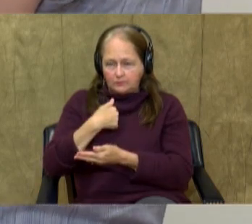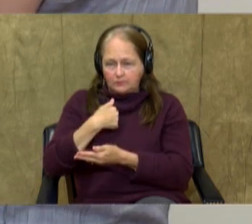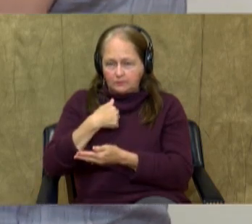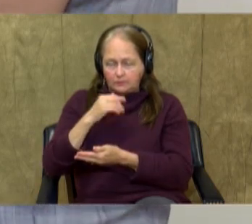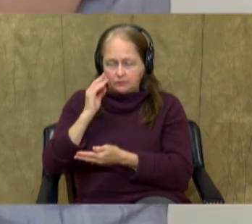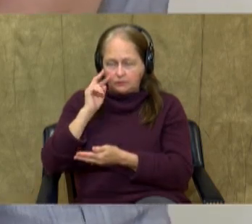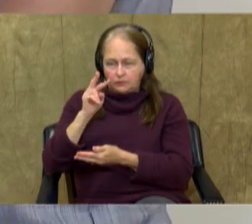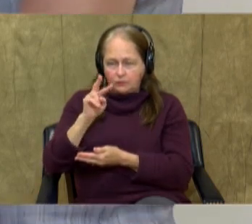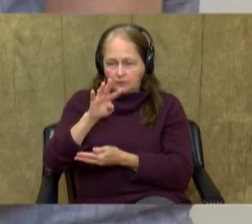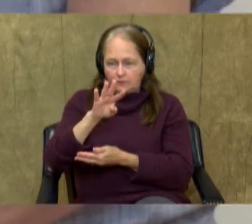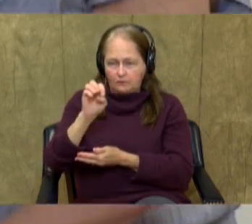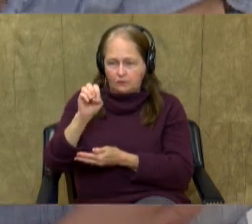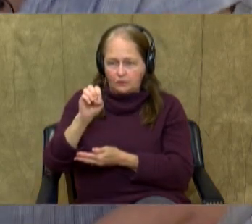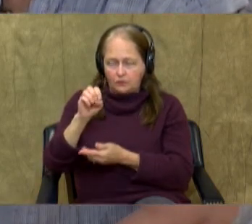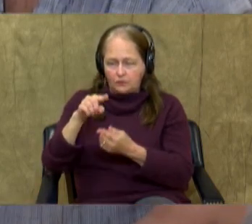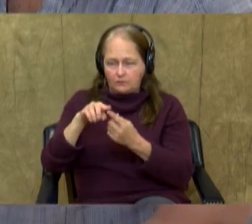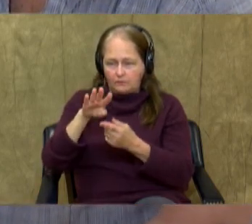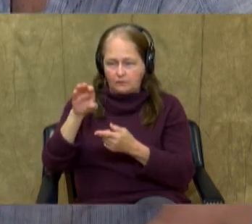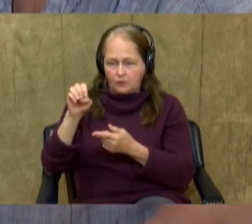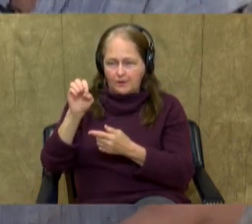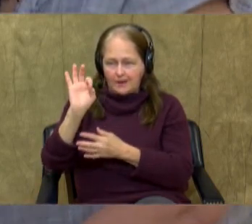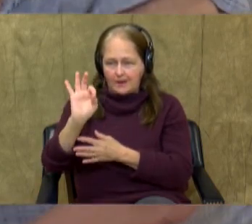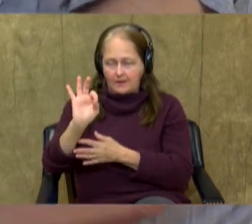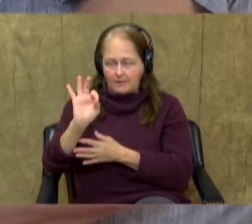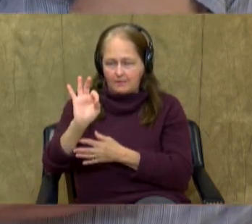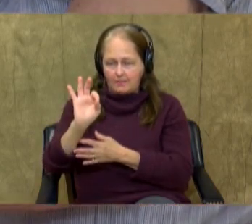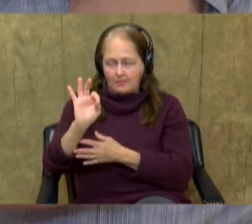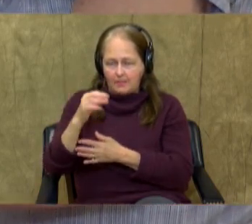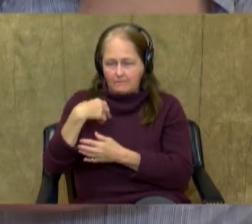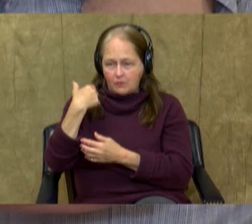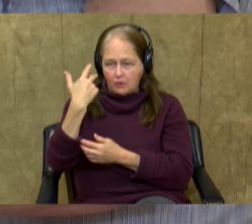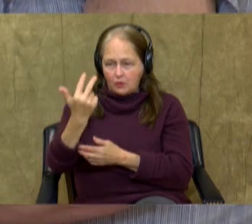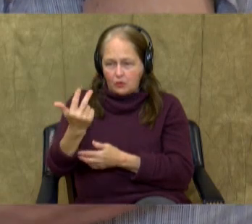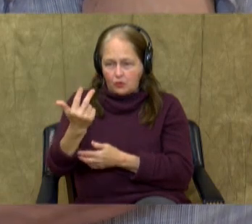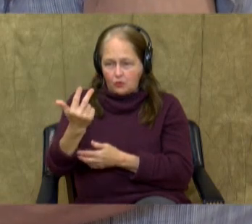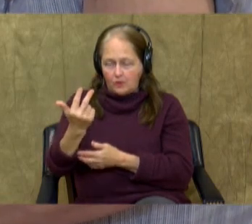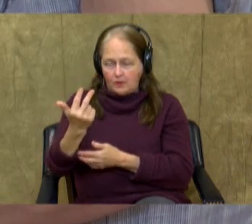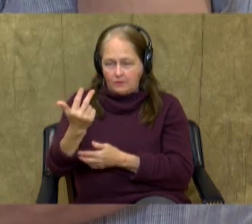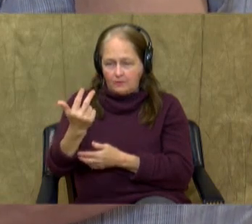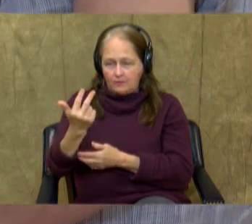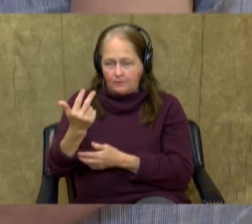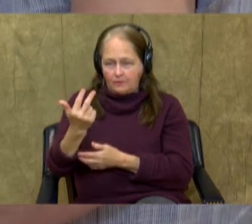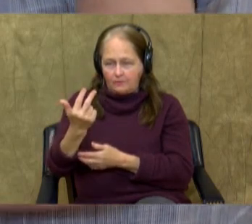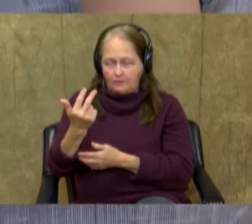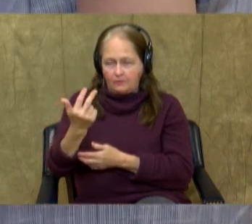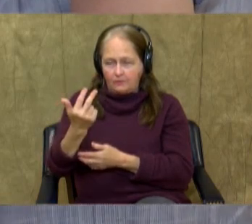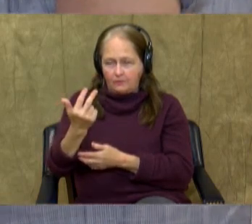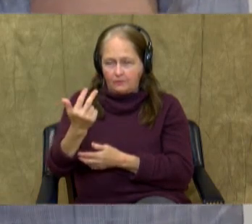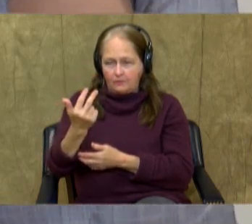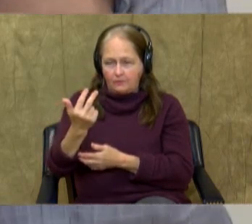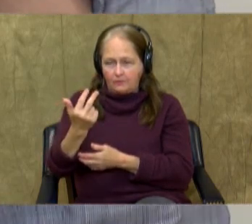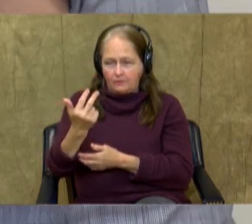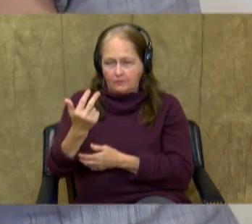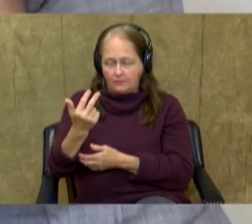we're looking at 40 to 49, and you have 3 of those.